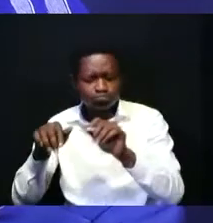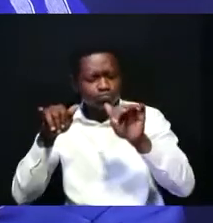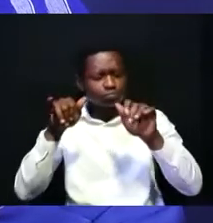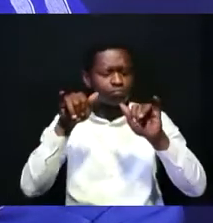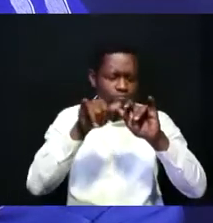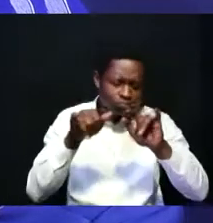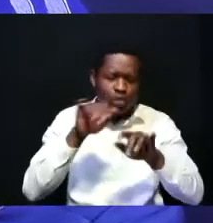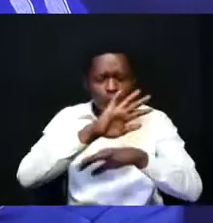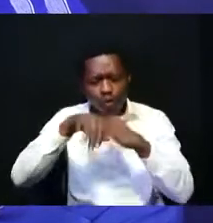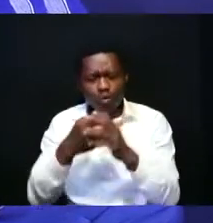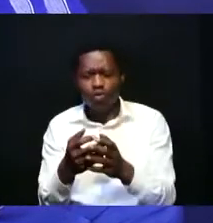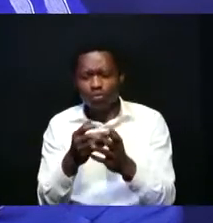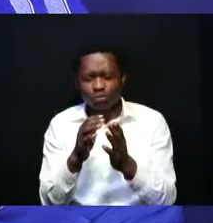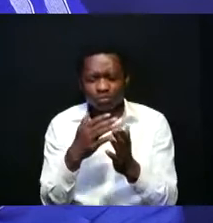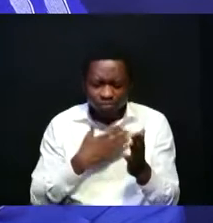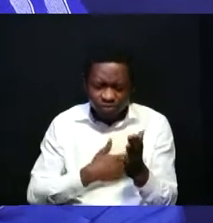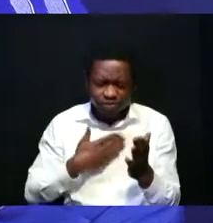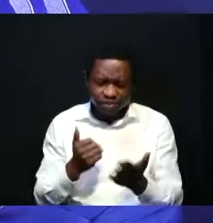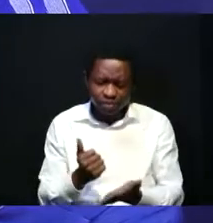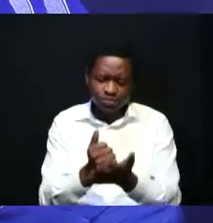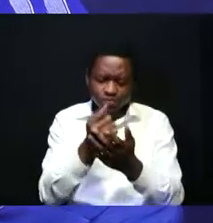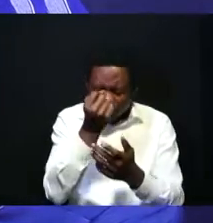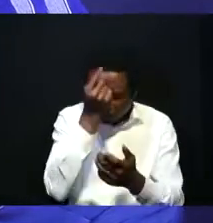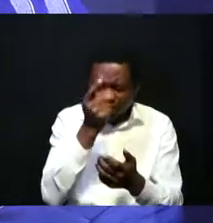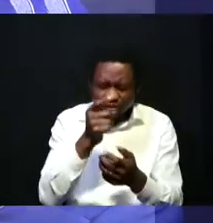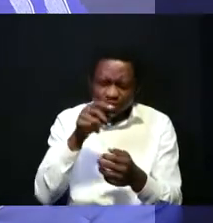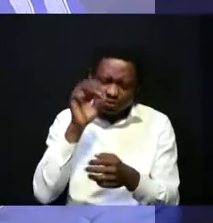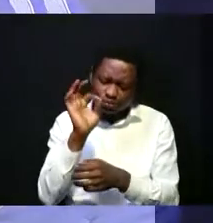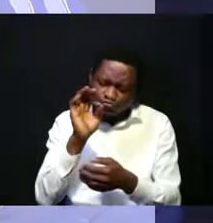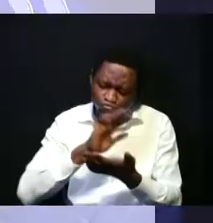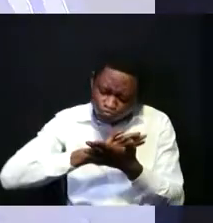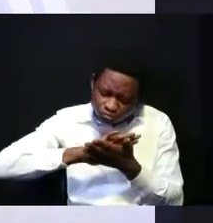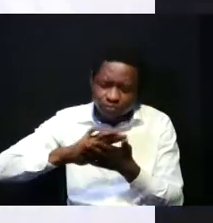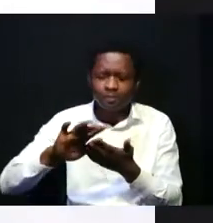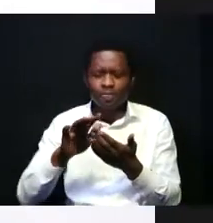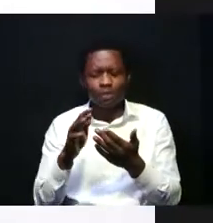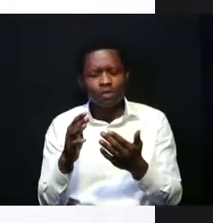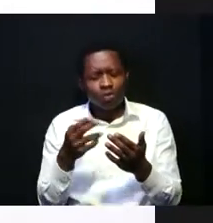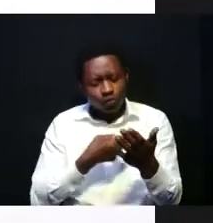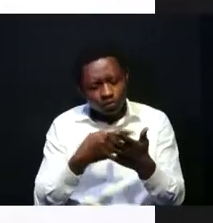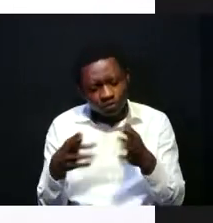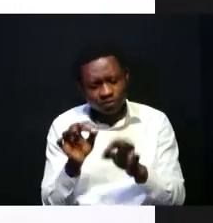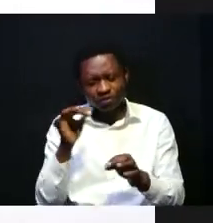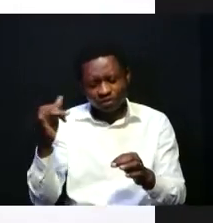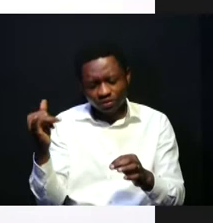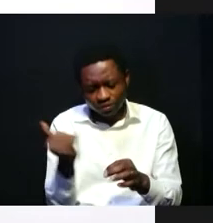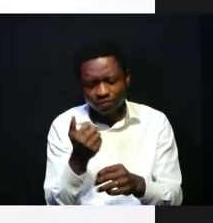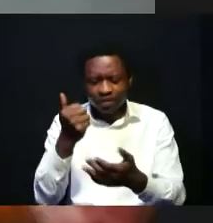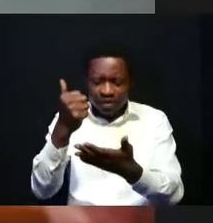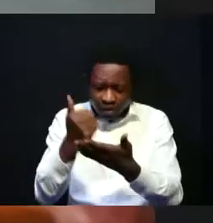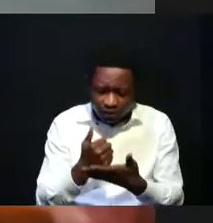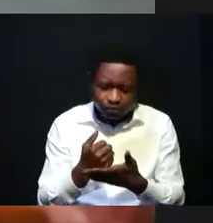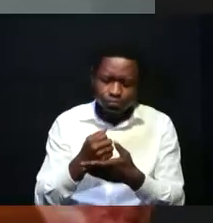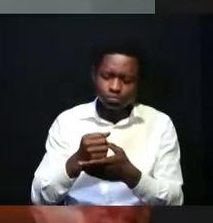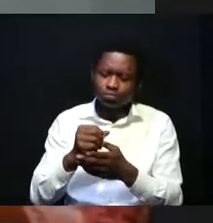he brings your word to your people in the name of Jesus. Holy Ghost, have your way tonight. Have your way,